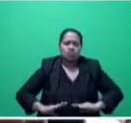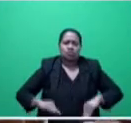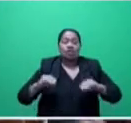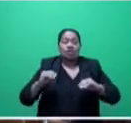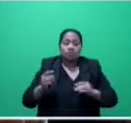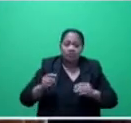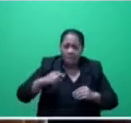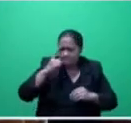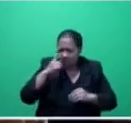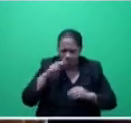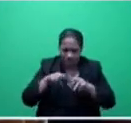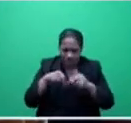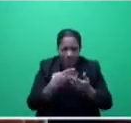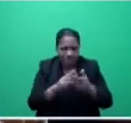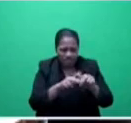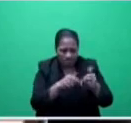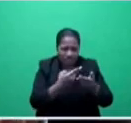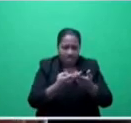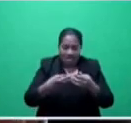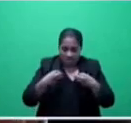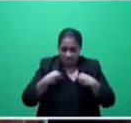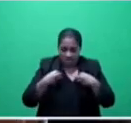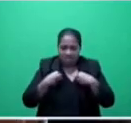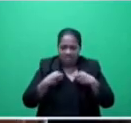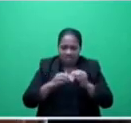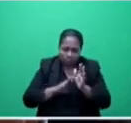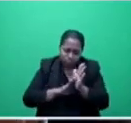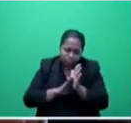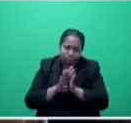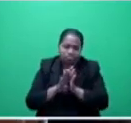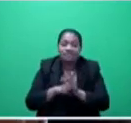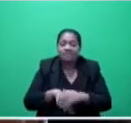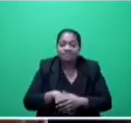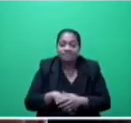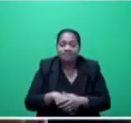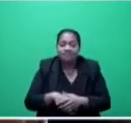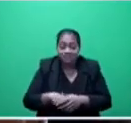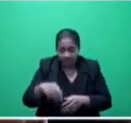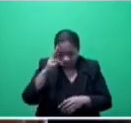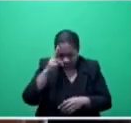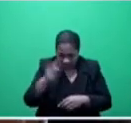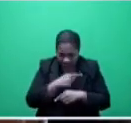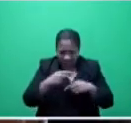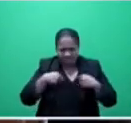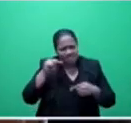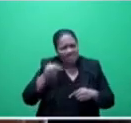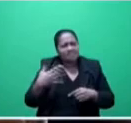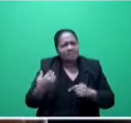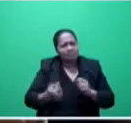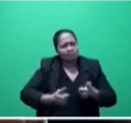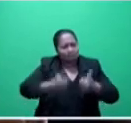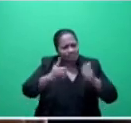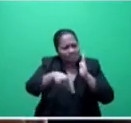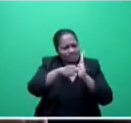keep businesses and companies afloat. Mr. Speaker, we need to have a positive mindset